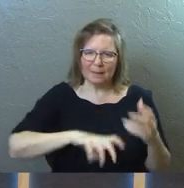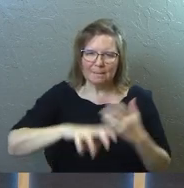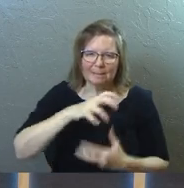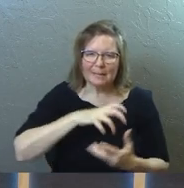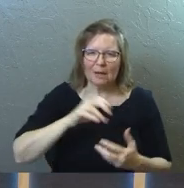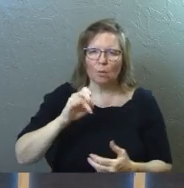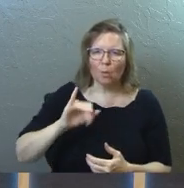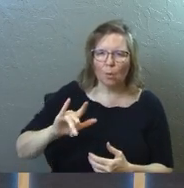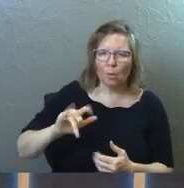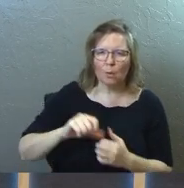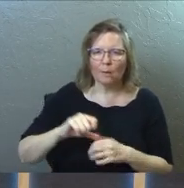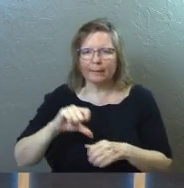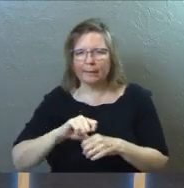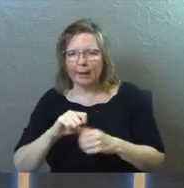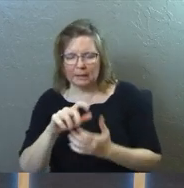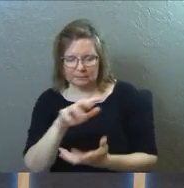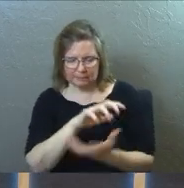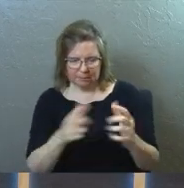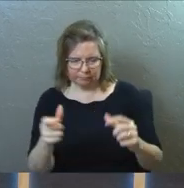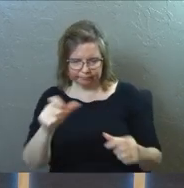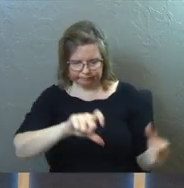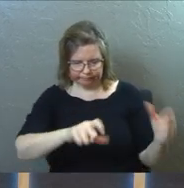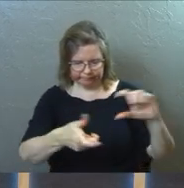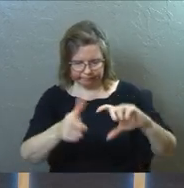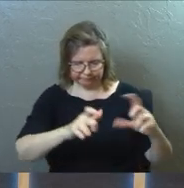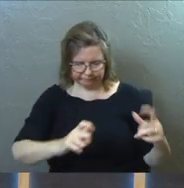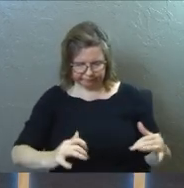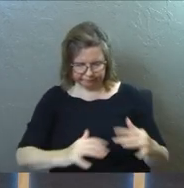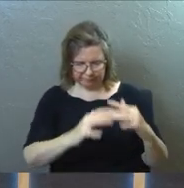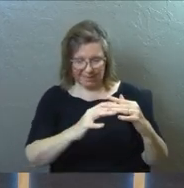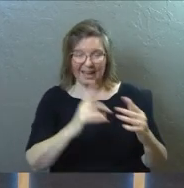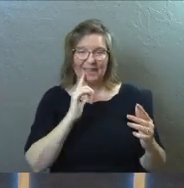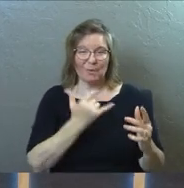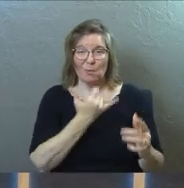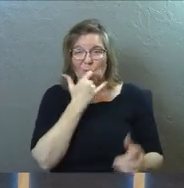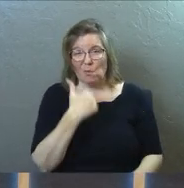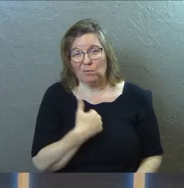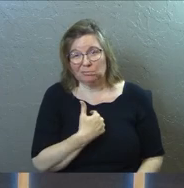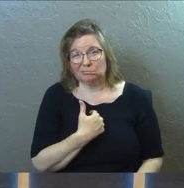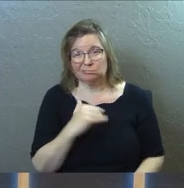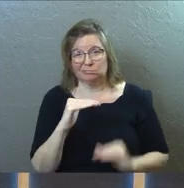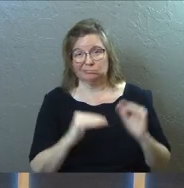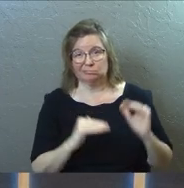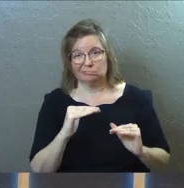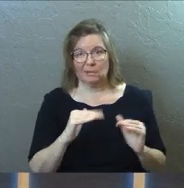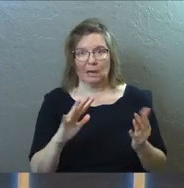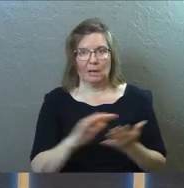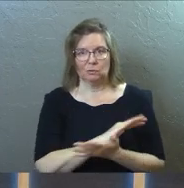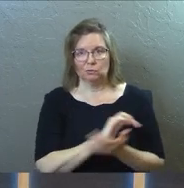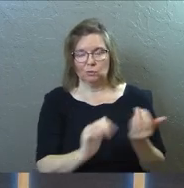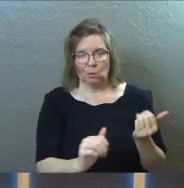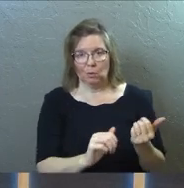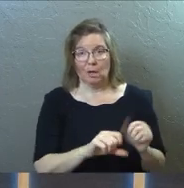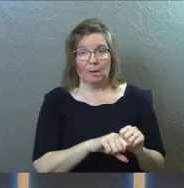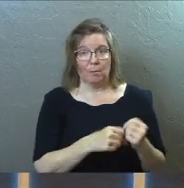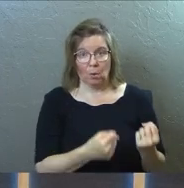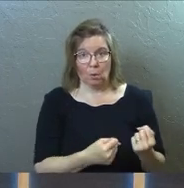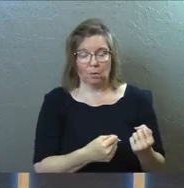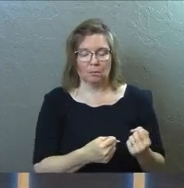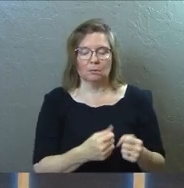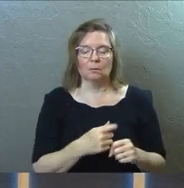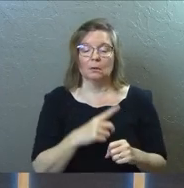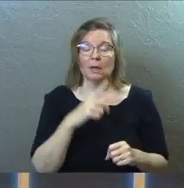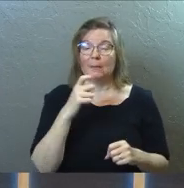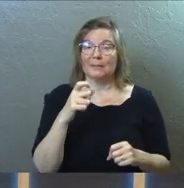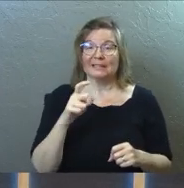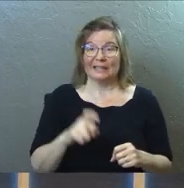with your gasoline, right? And I think I just basically destroyed them slowly. And so anyway, I needed new ones. And when I needed new ones, because I